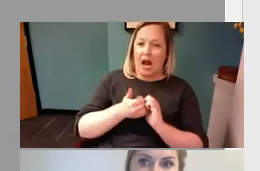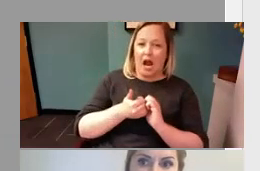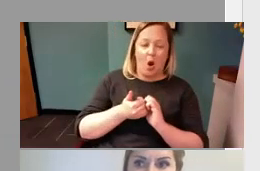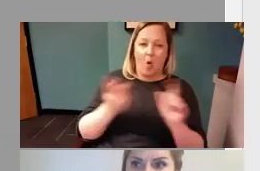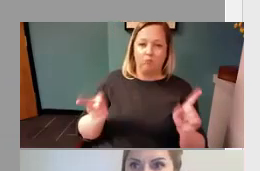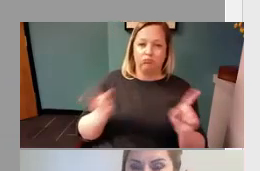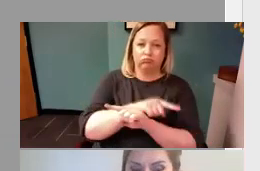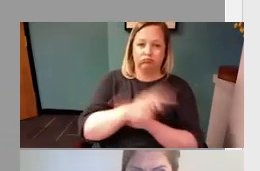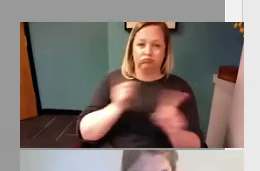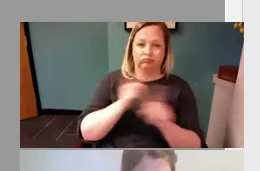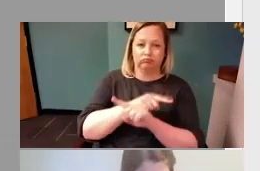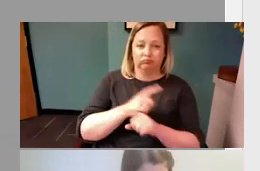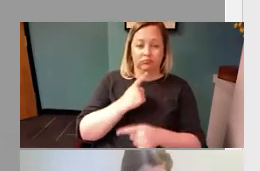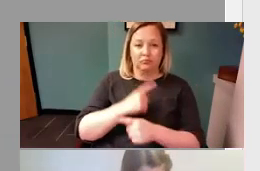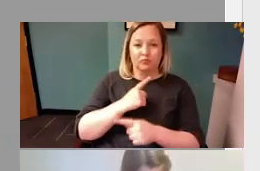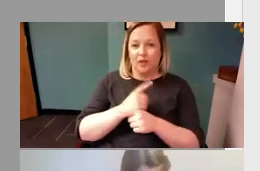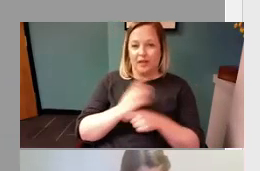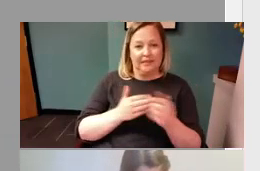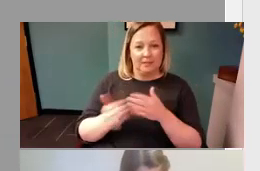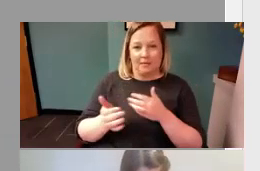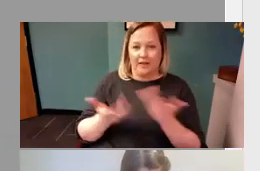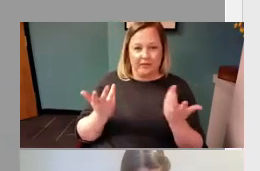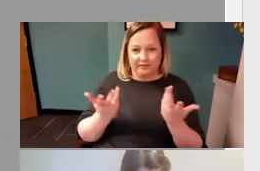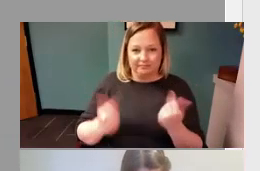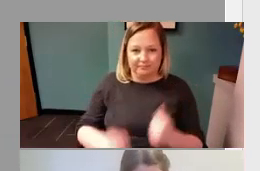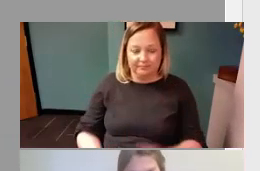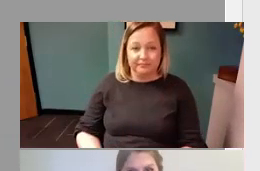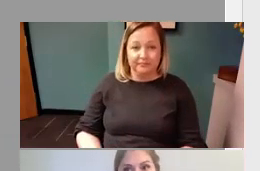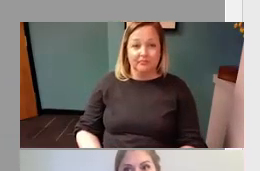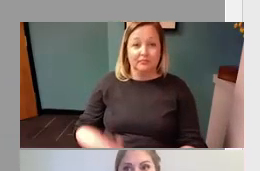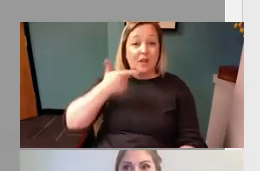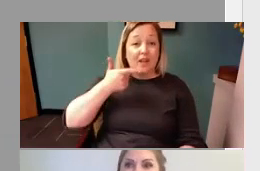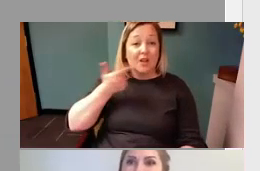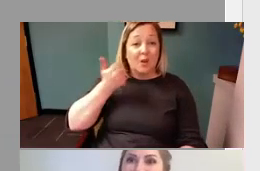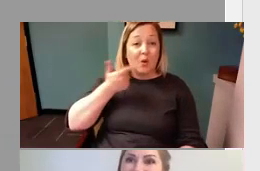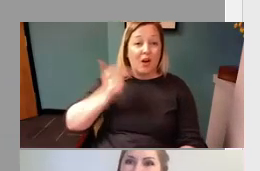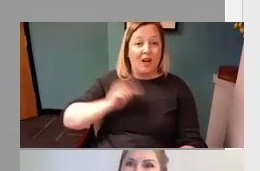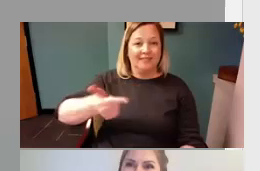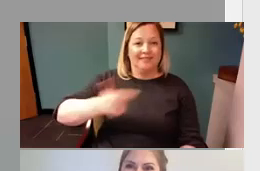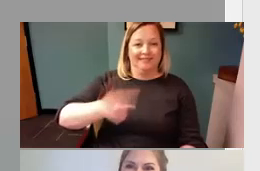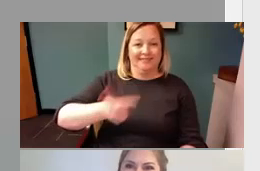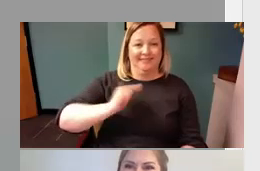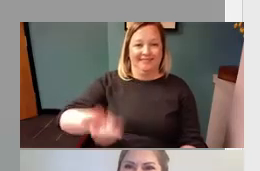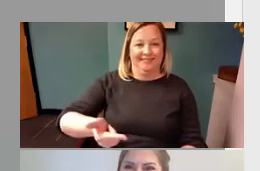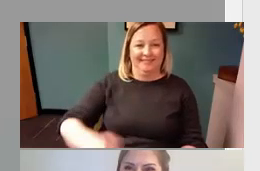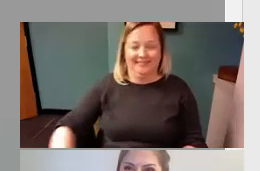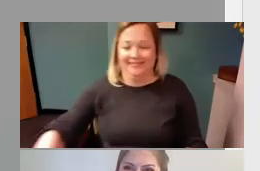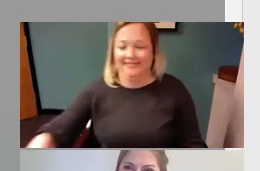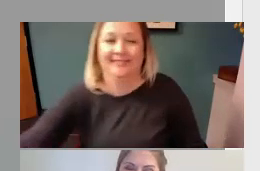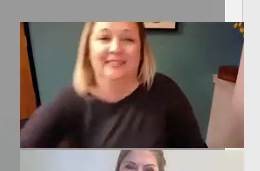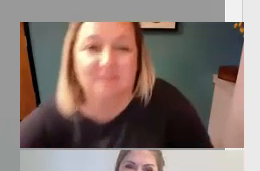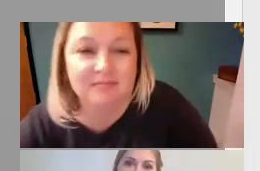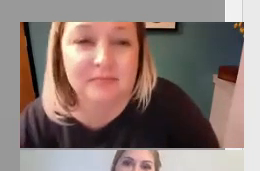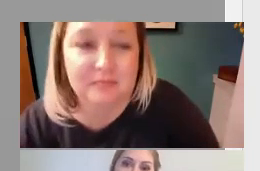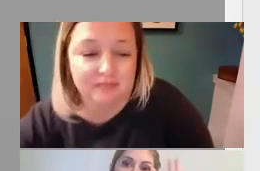really matter which way you go. And secondly, the amount of information compression that you end up with is